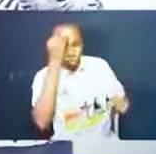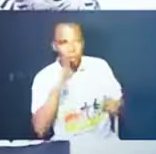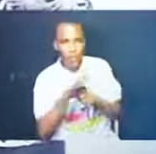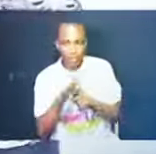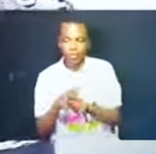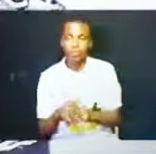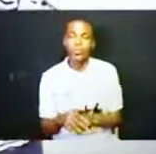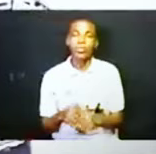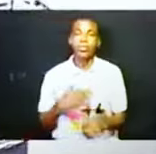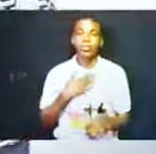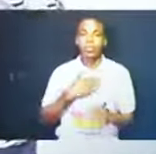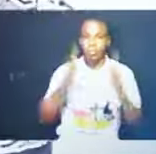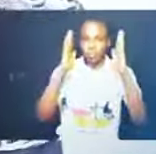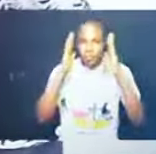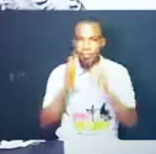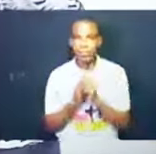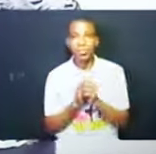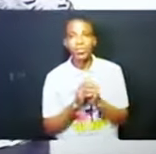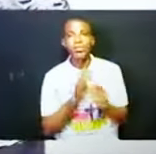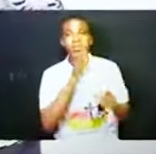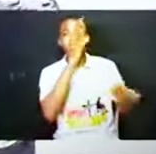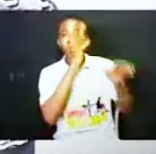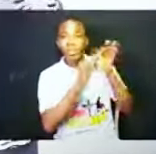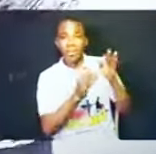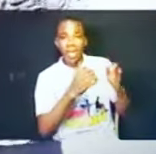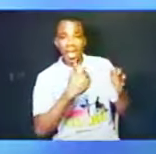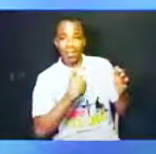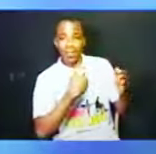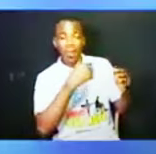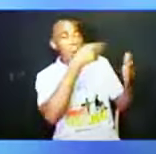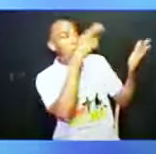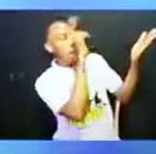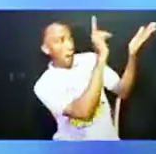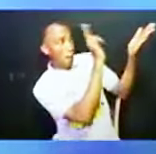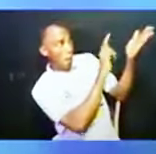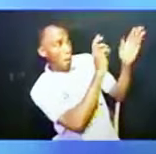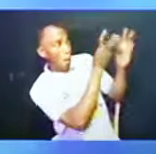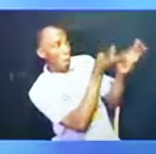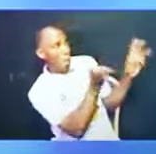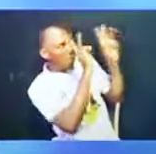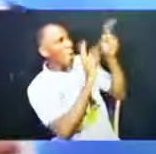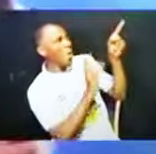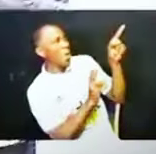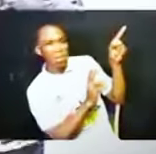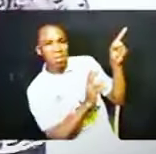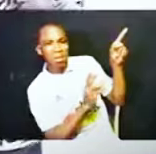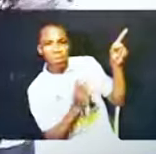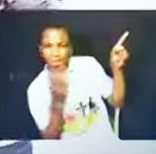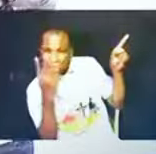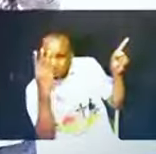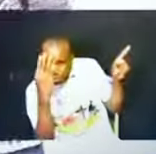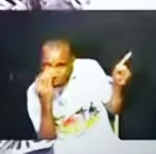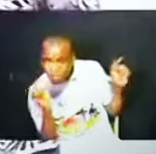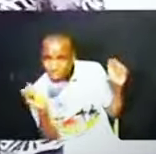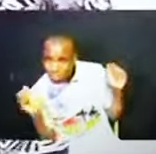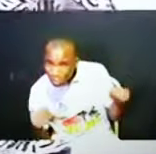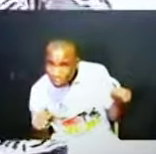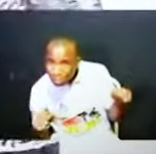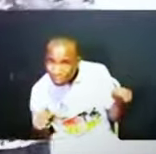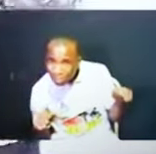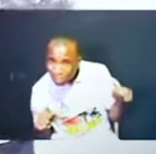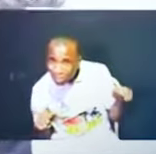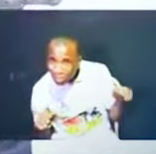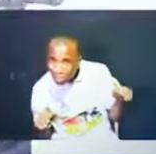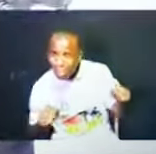Now listen. Tia. If you have all this on your wall. Okay. So when you now all by how can you sleep? Then wait to me at that. That is